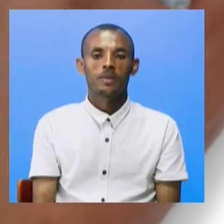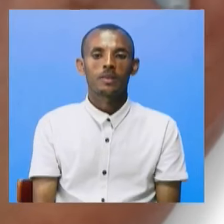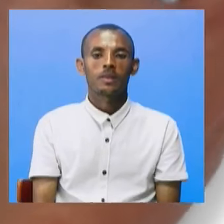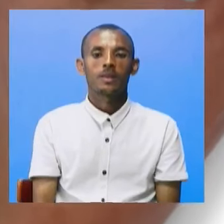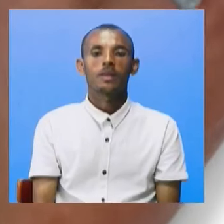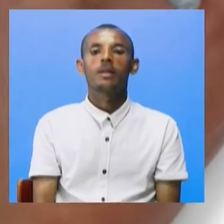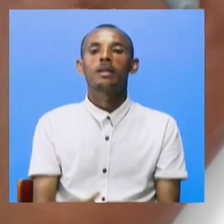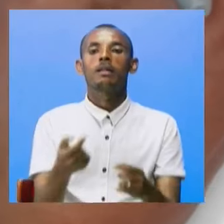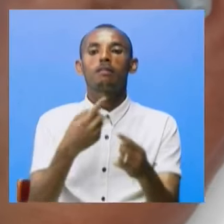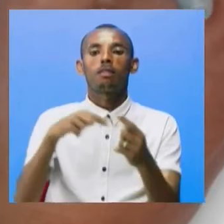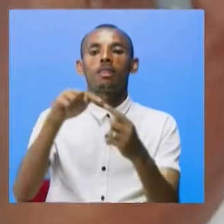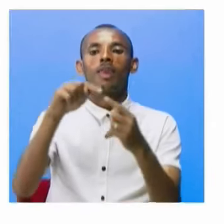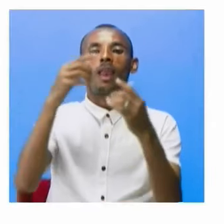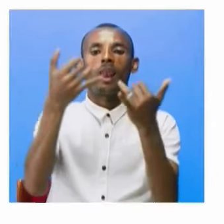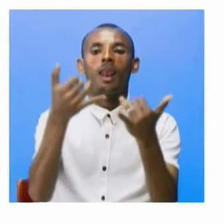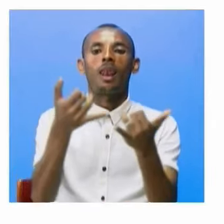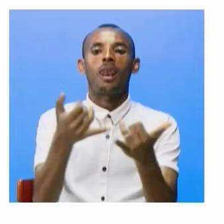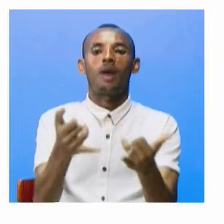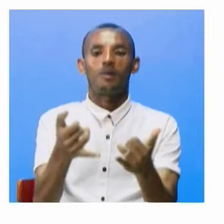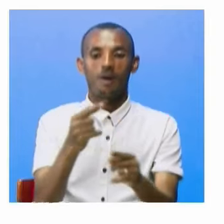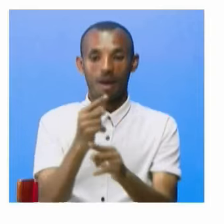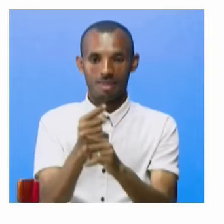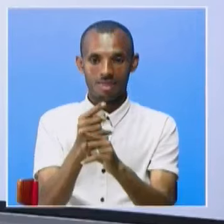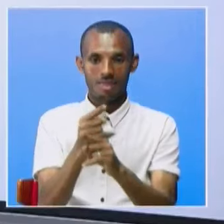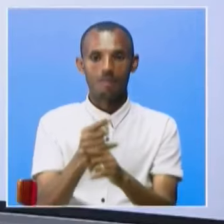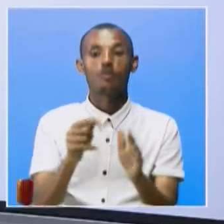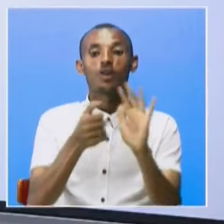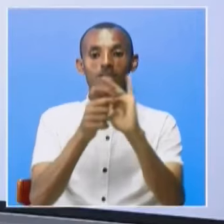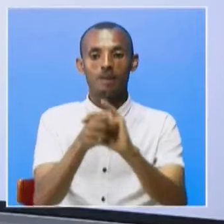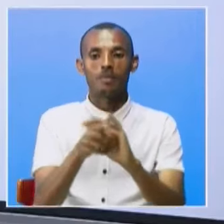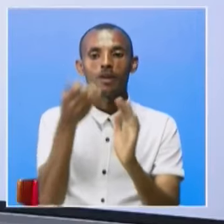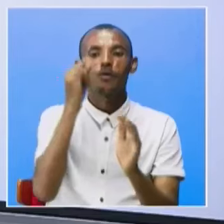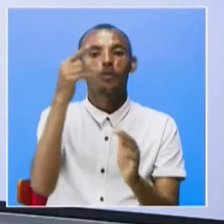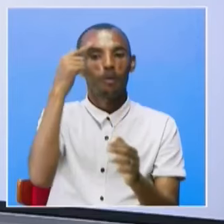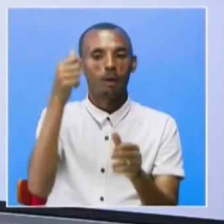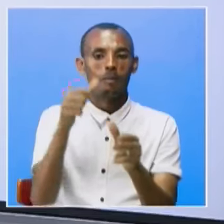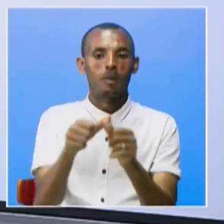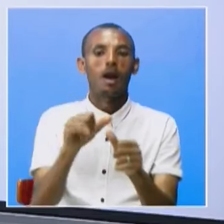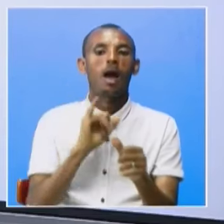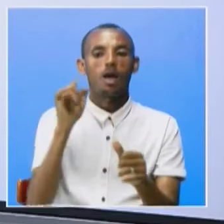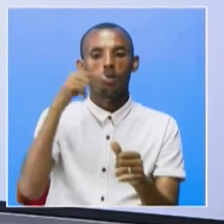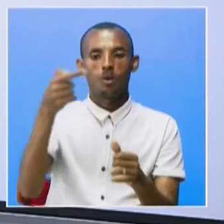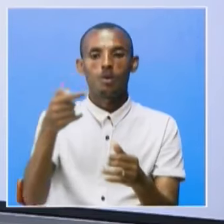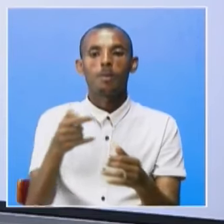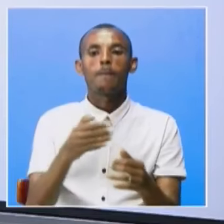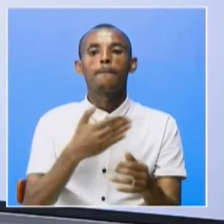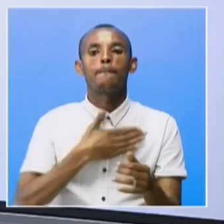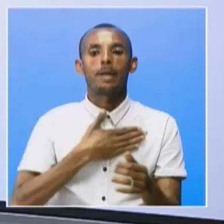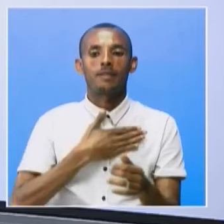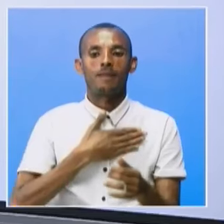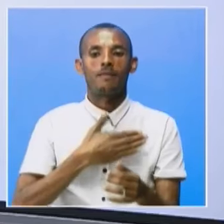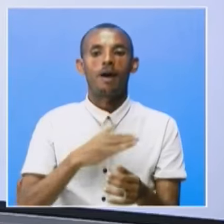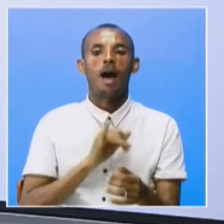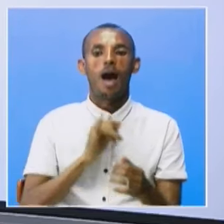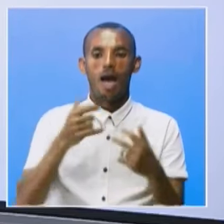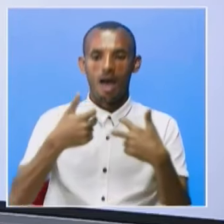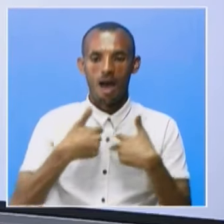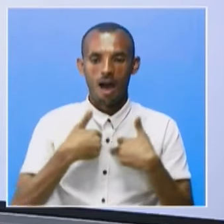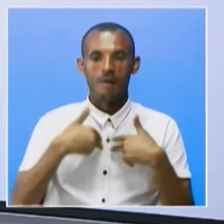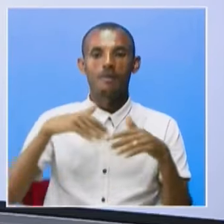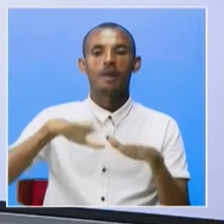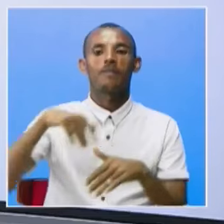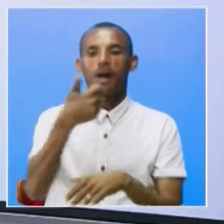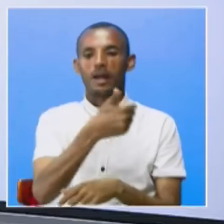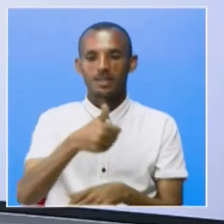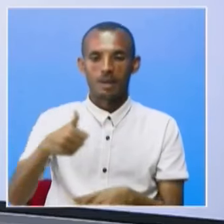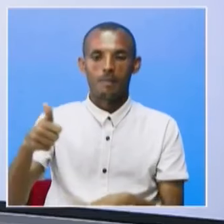till now, right? For example, if you remember, I told you about myself. I said, I have lived in Addis